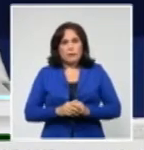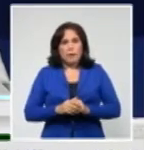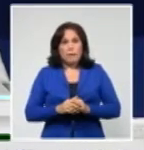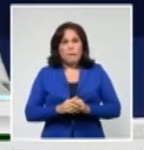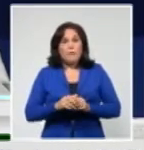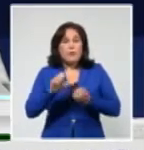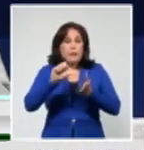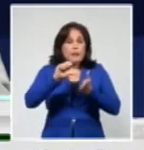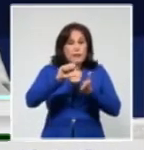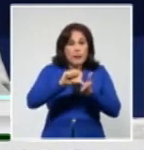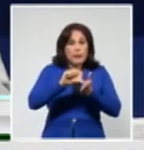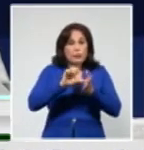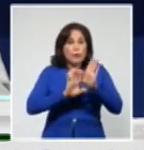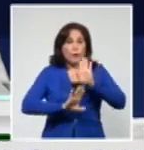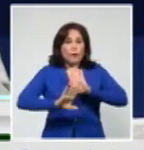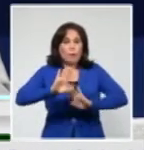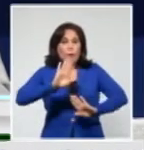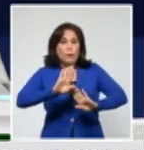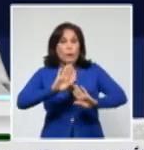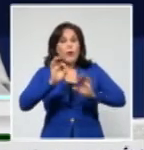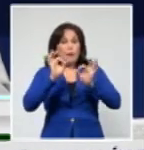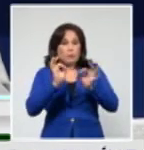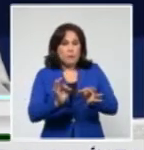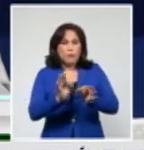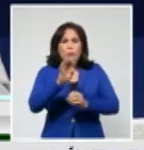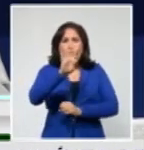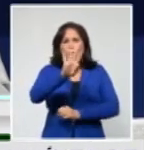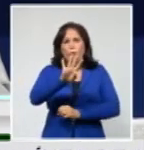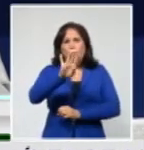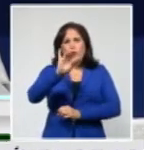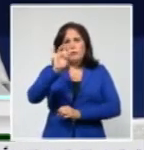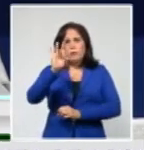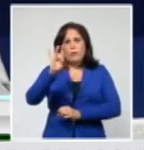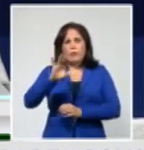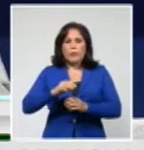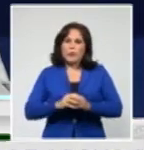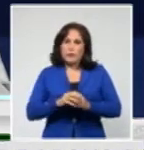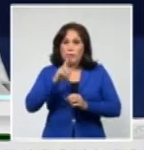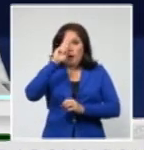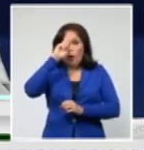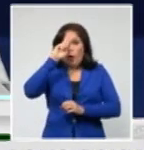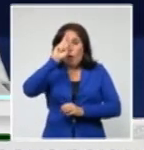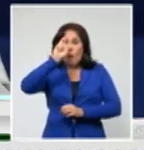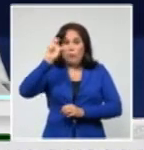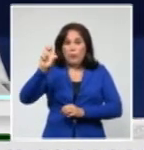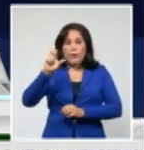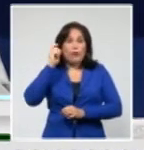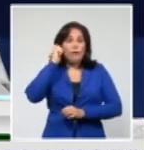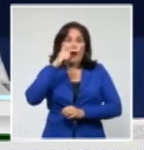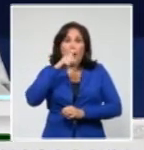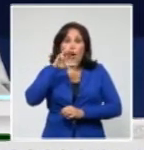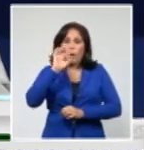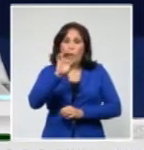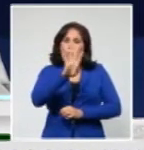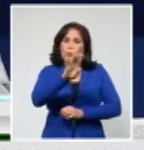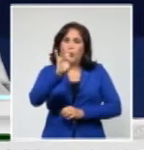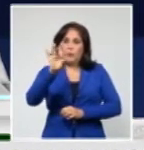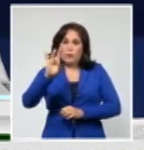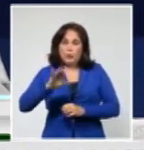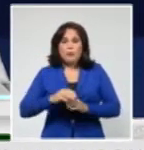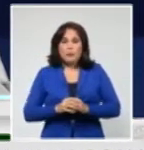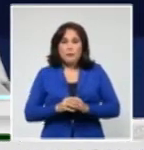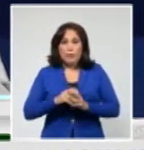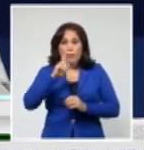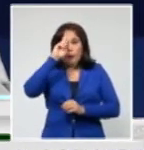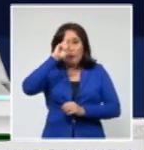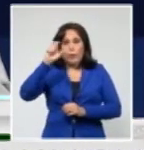Fructuoso Rodriguez Hospital, 351 in the ICA Laboratories, and 201 in the National